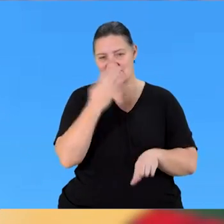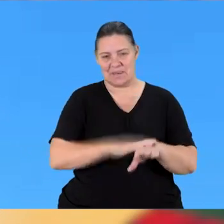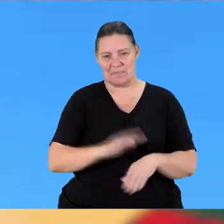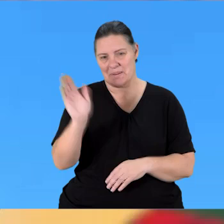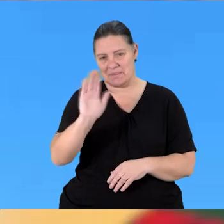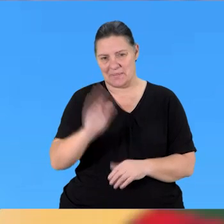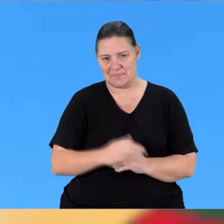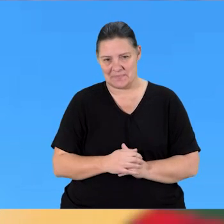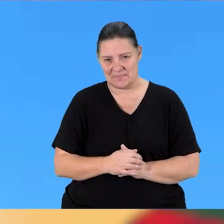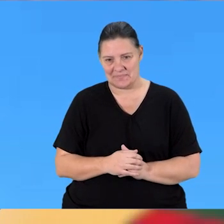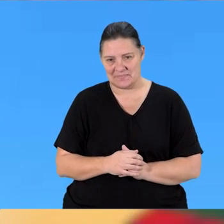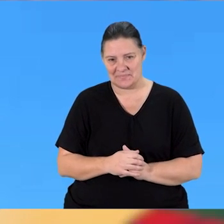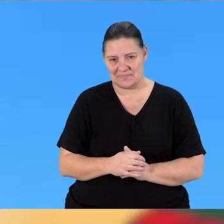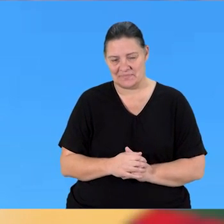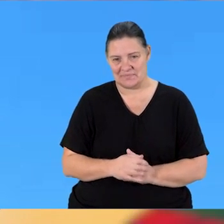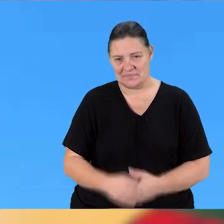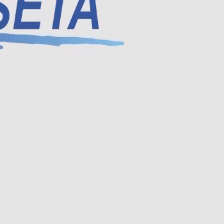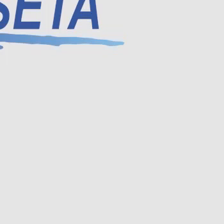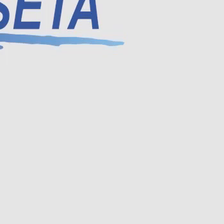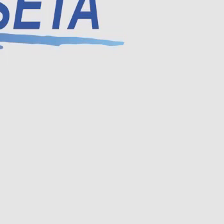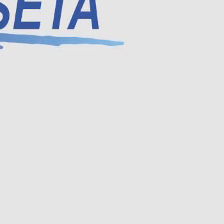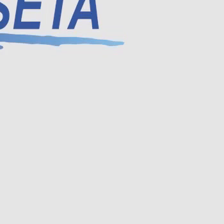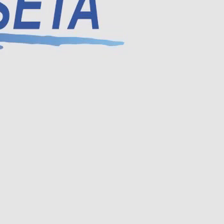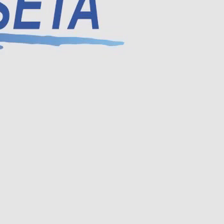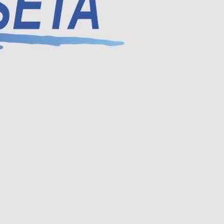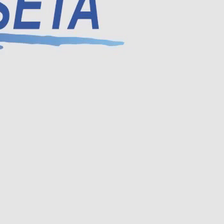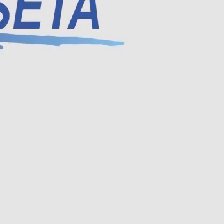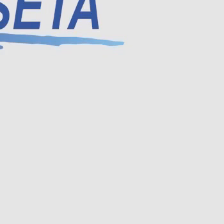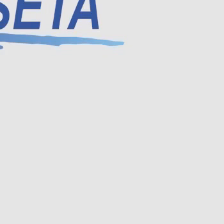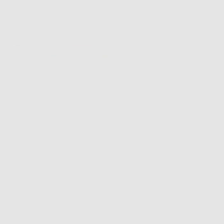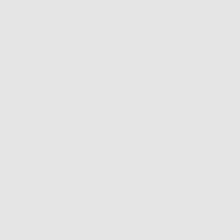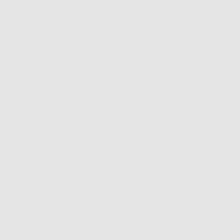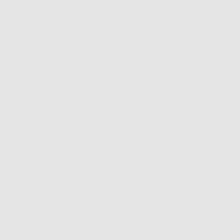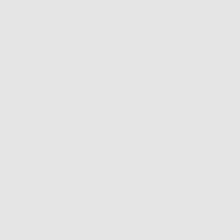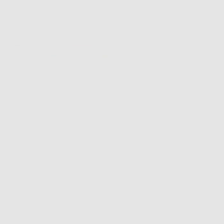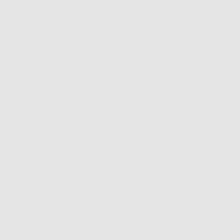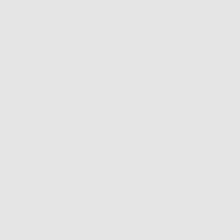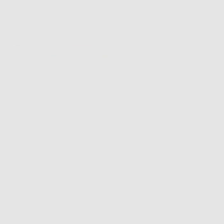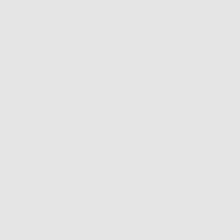Until next time, bye.